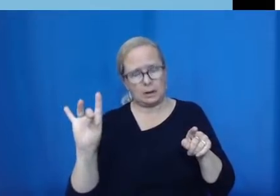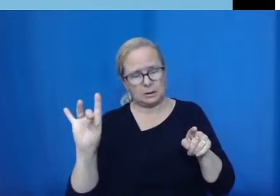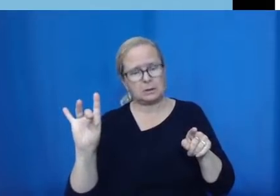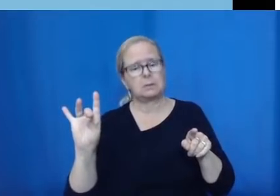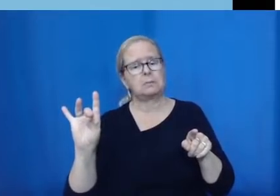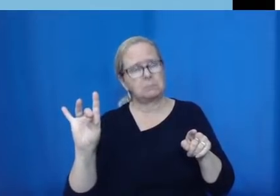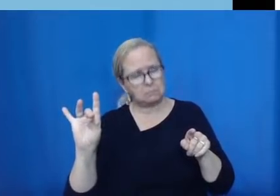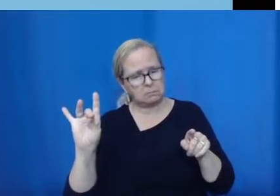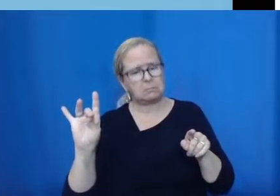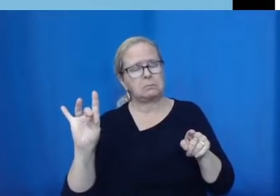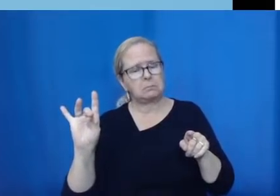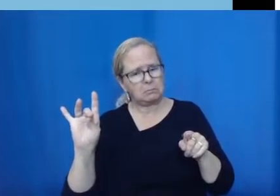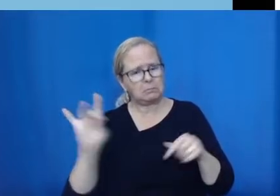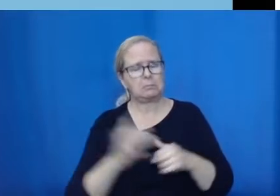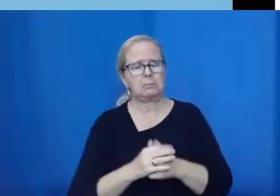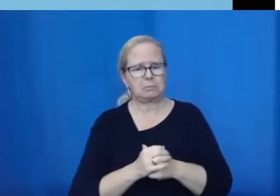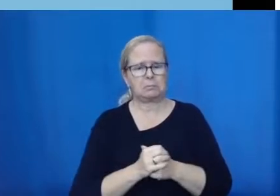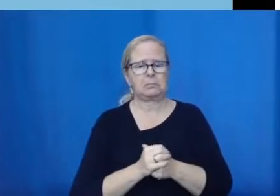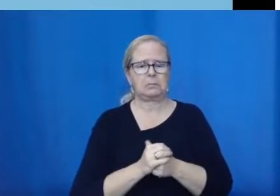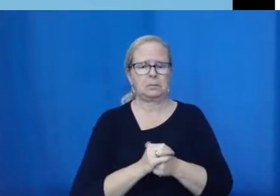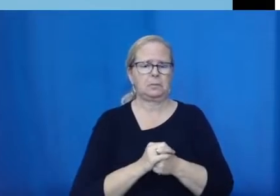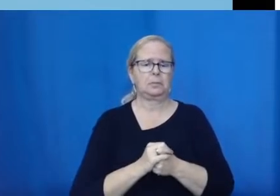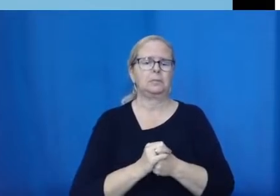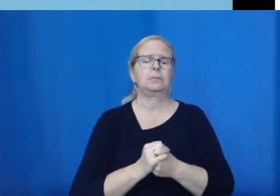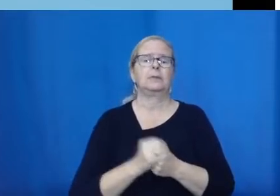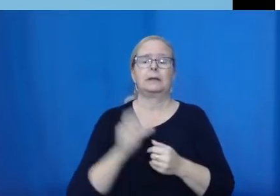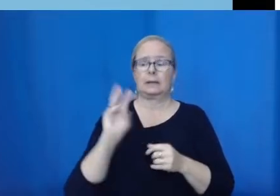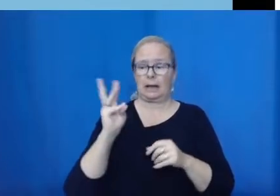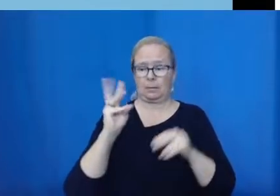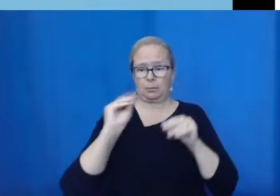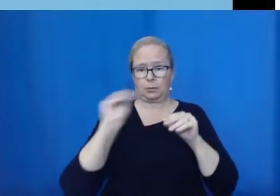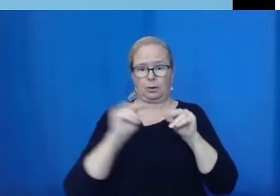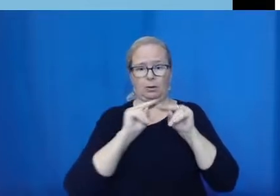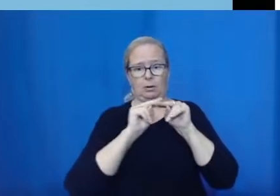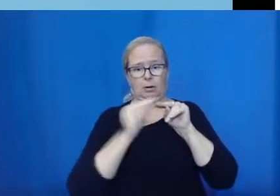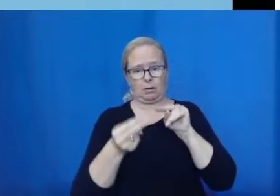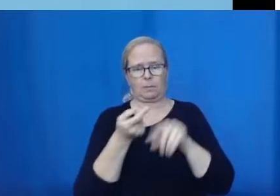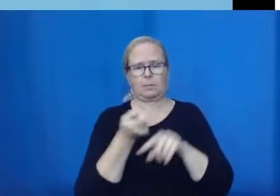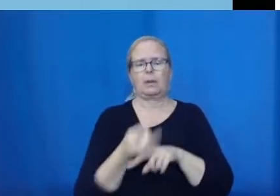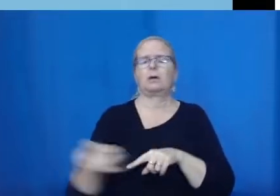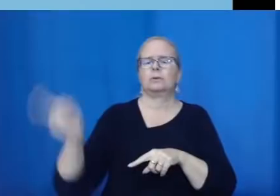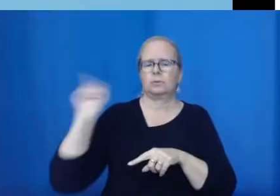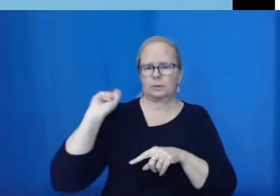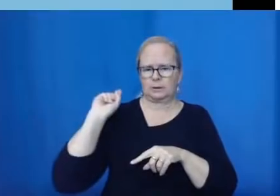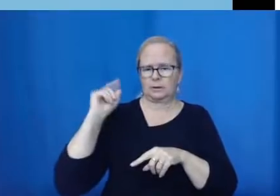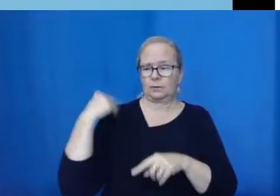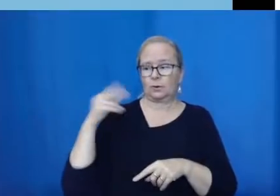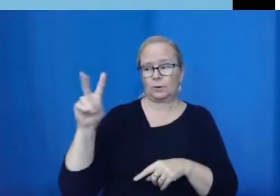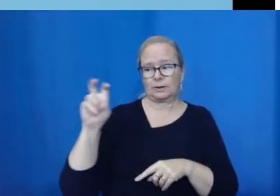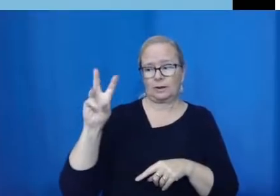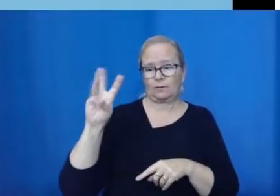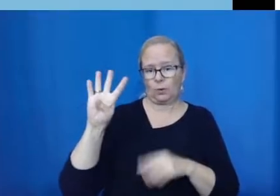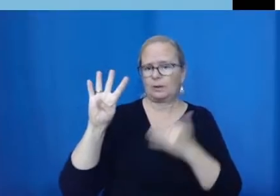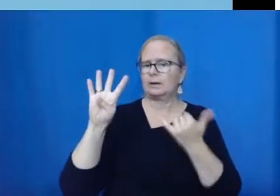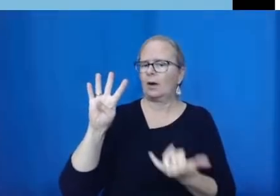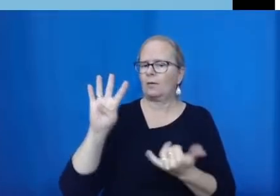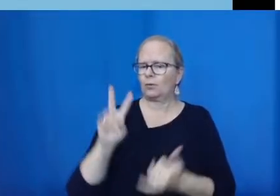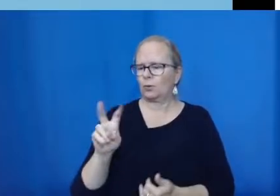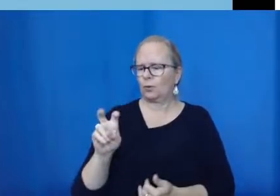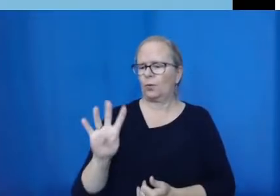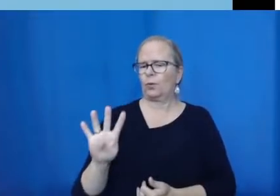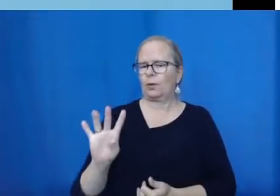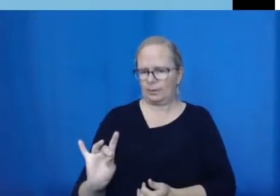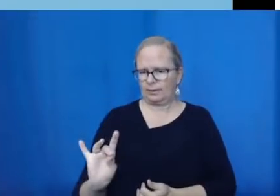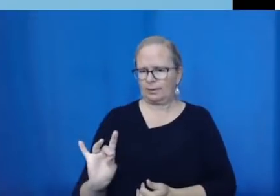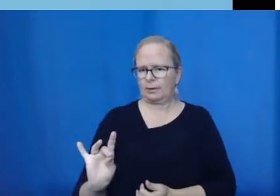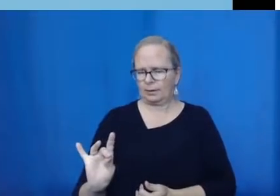to 248. Next slide, please. And you can see the flattening of those curves in the waves here. And you can also see how much